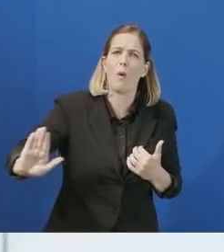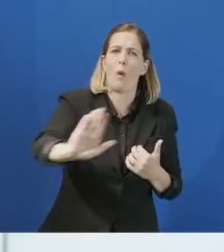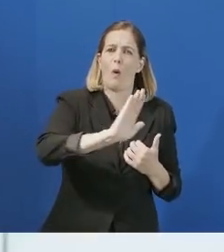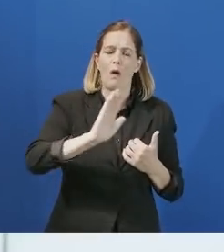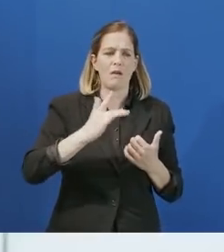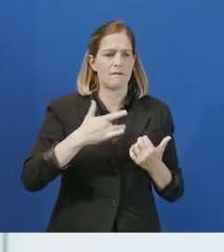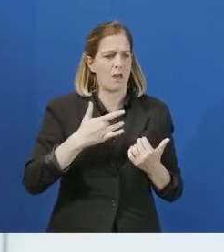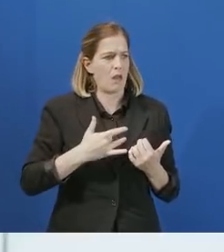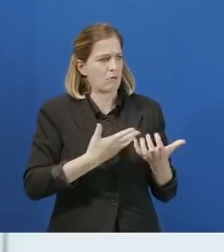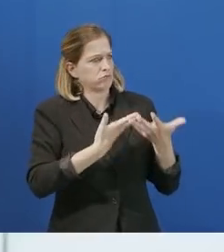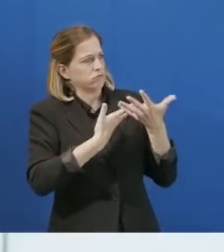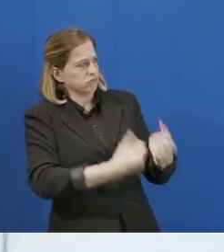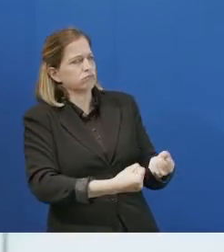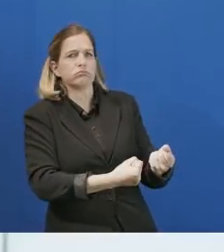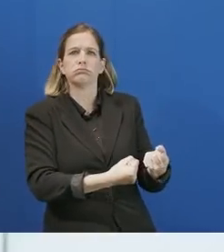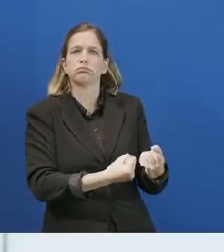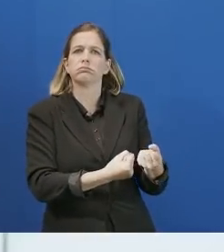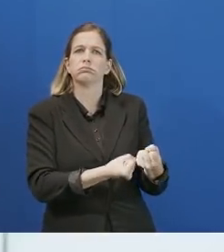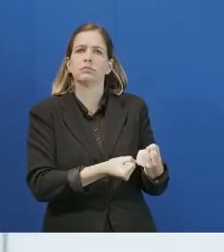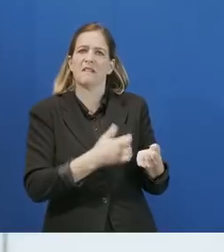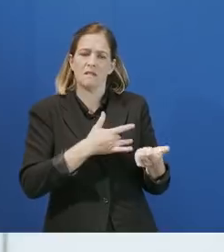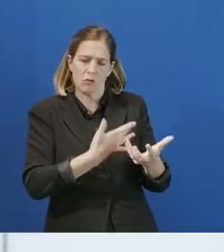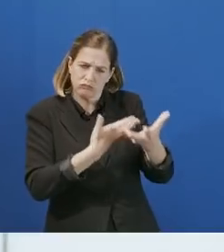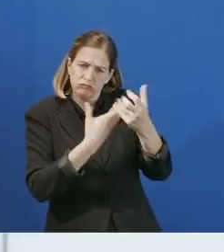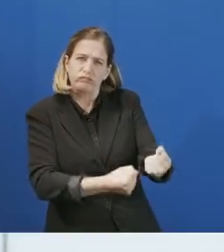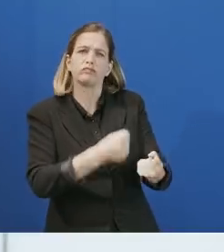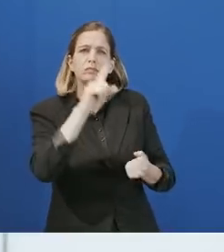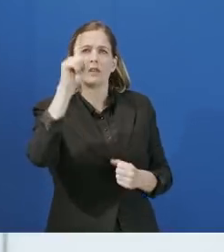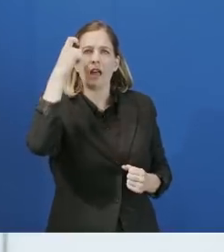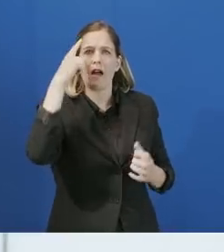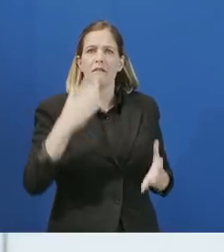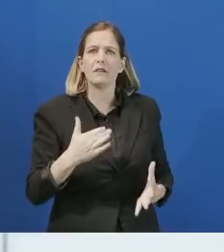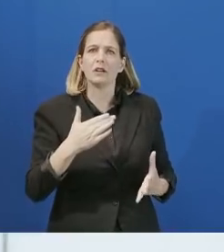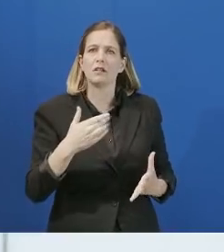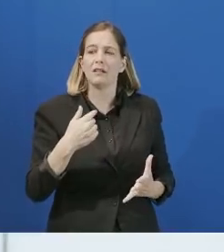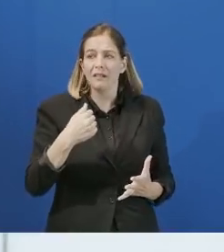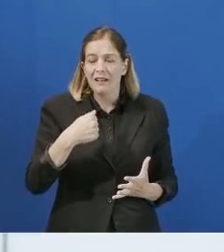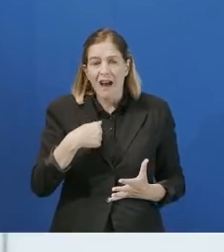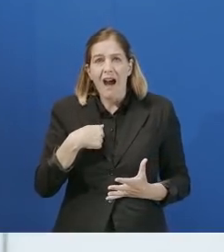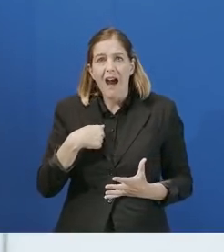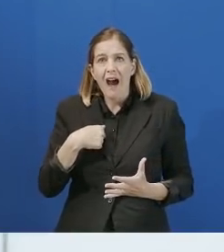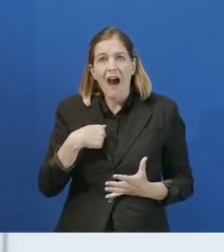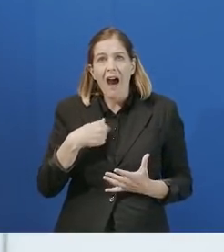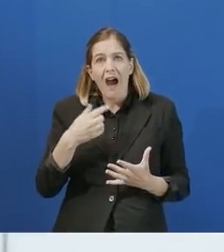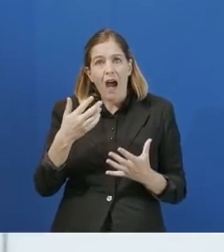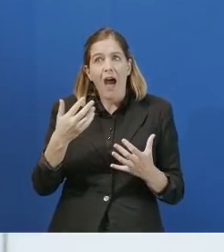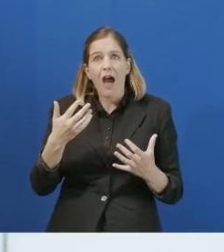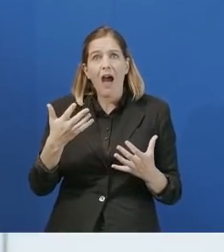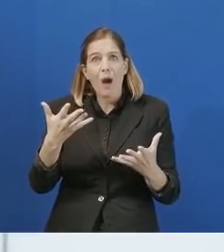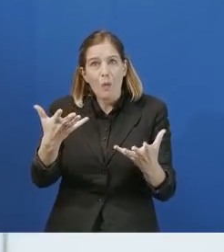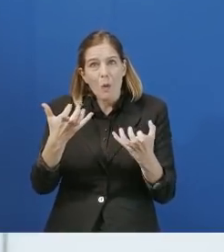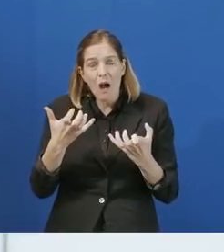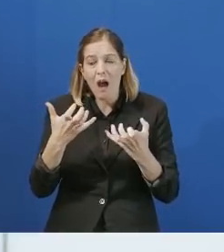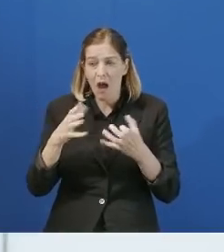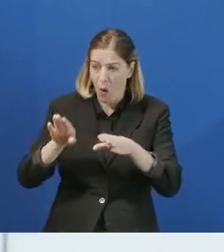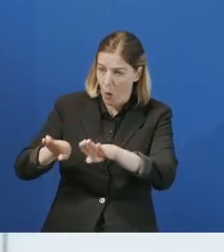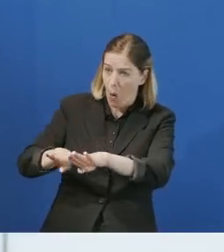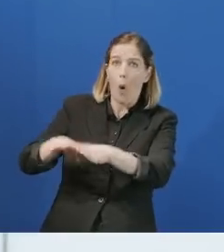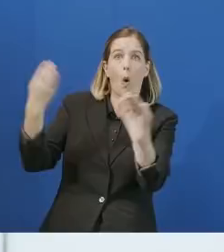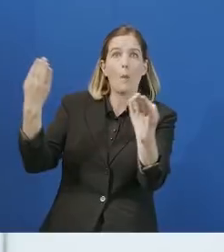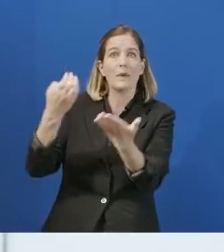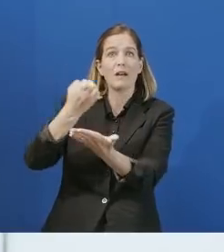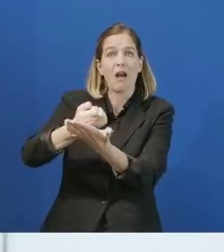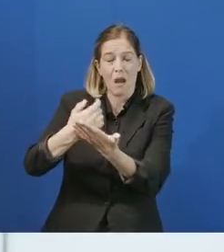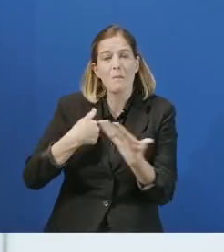population? Because I not only want to reopen the economy, I intend to reopen the economy successfully in